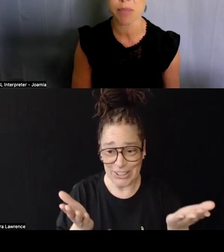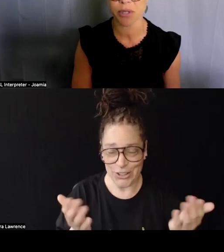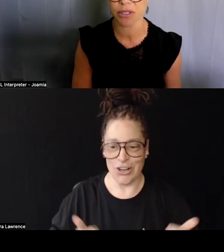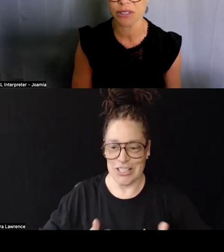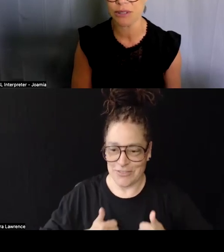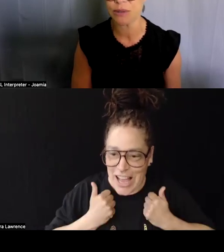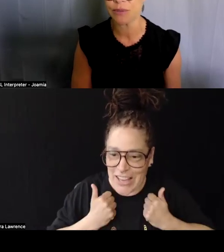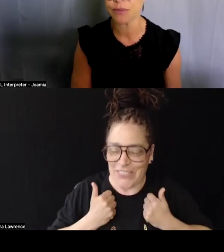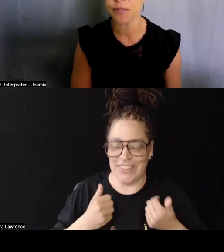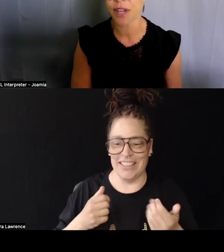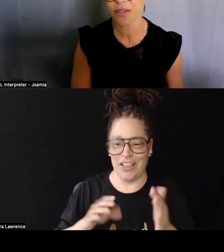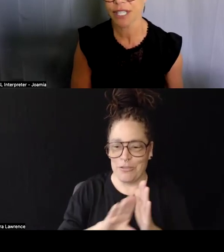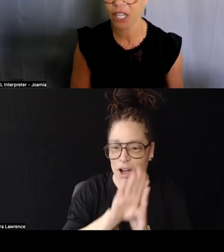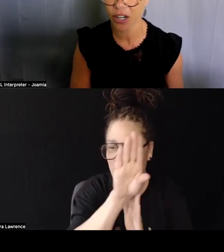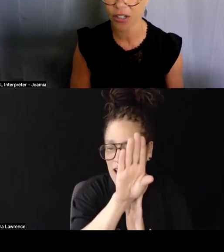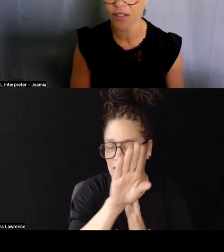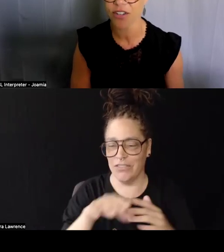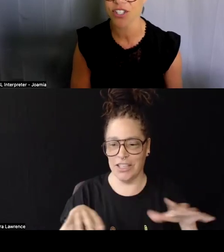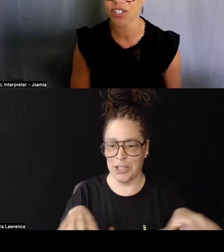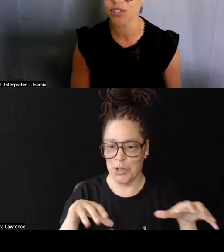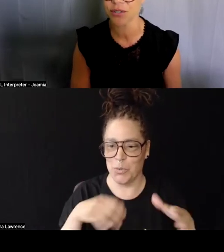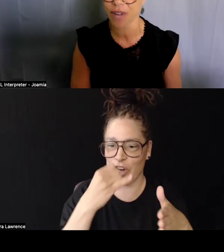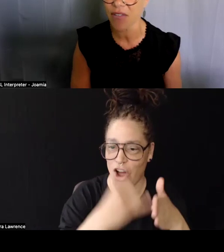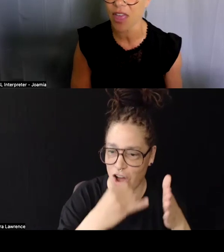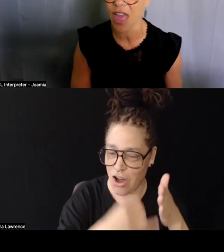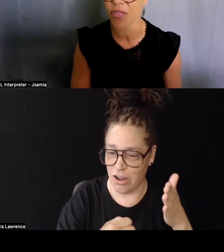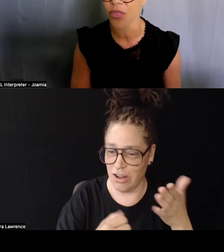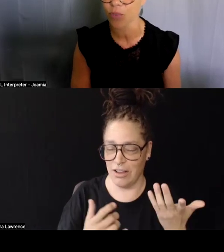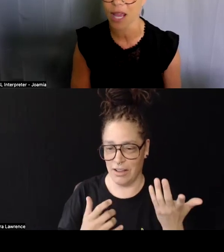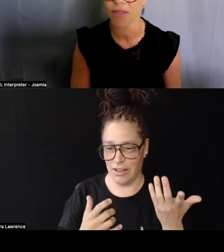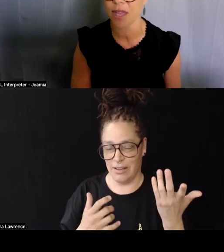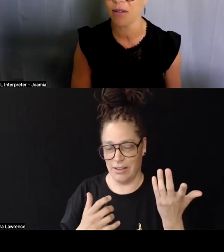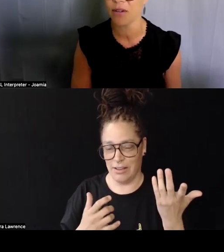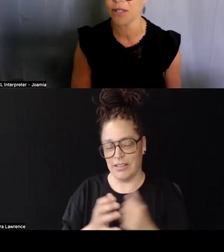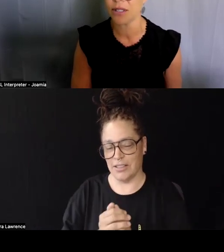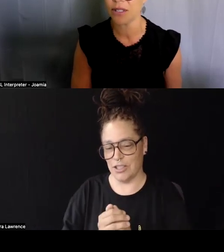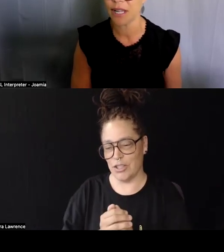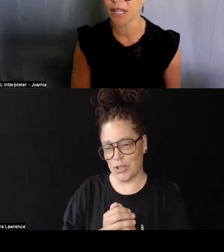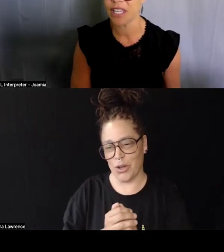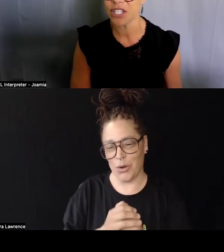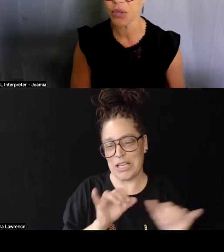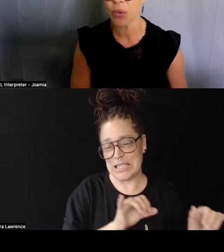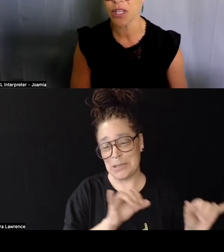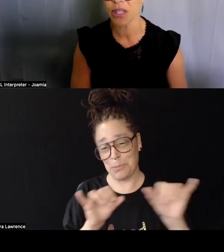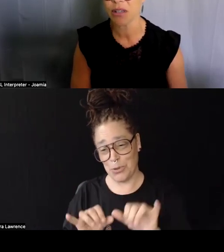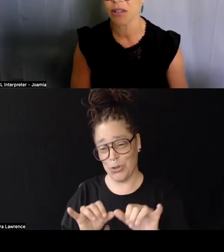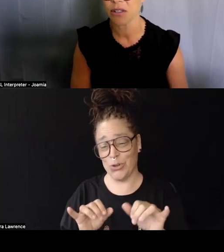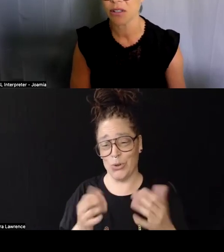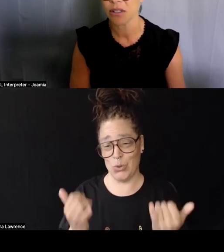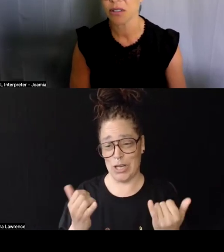indigenous people that are here, they're surviving and thriving and